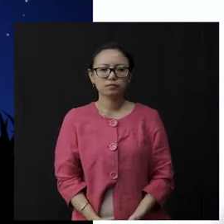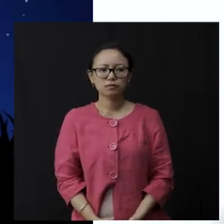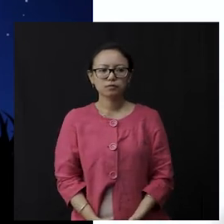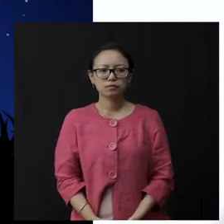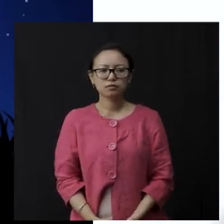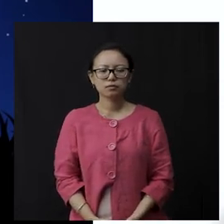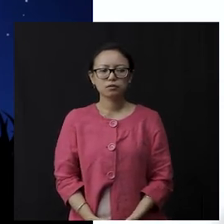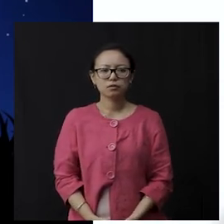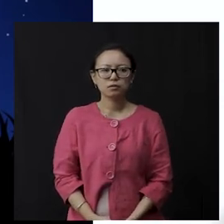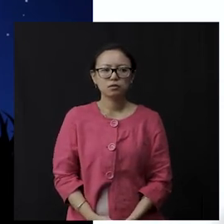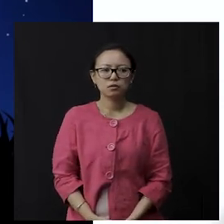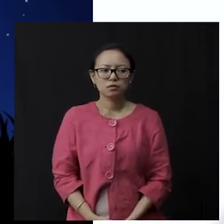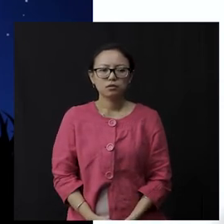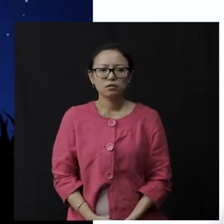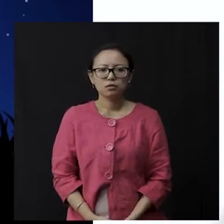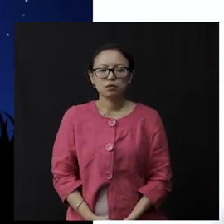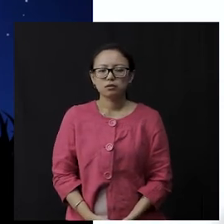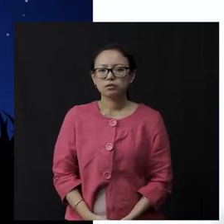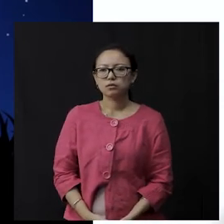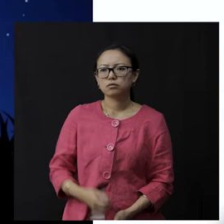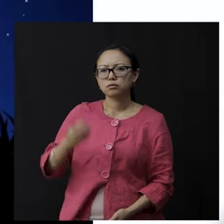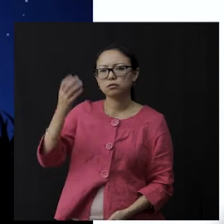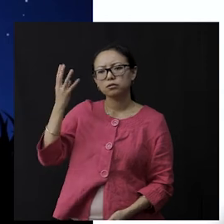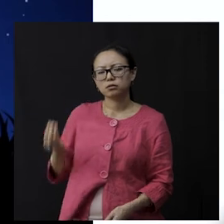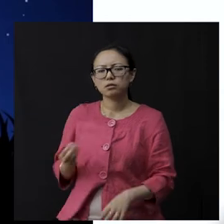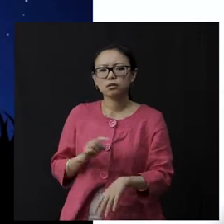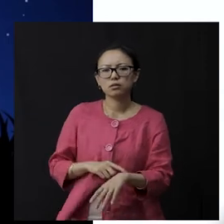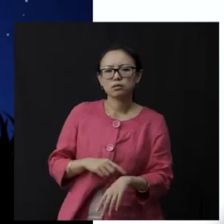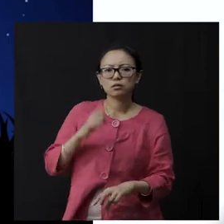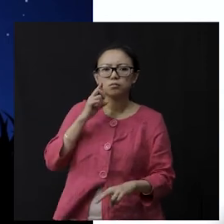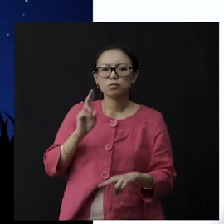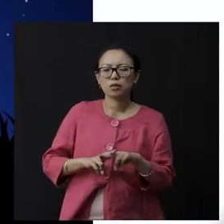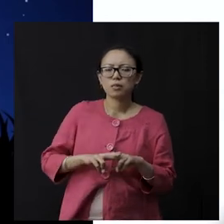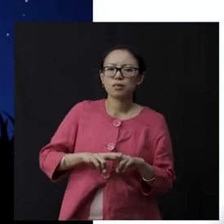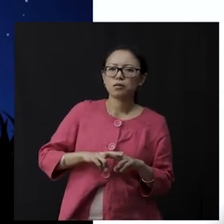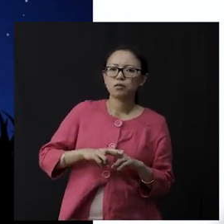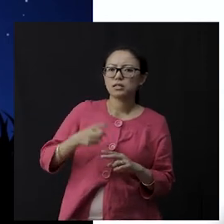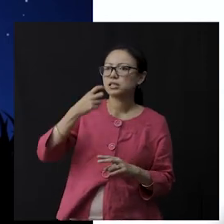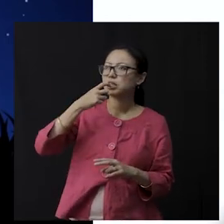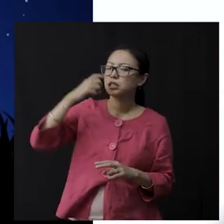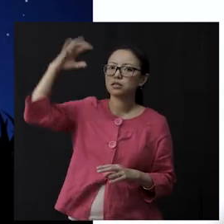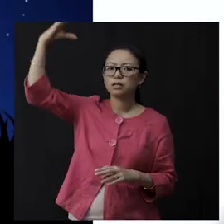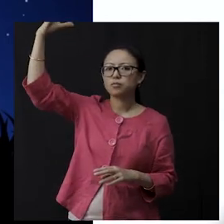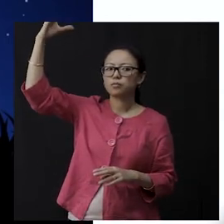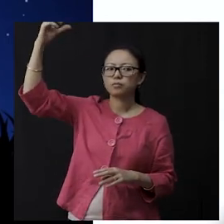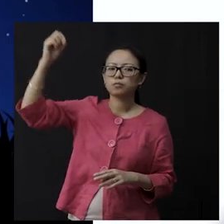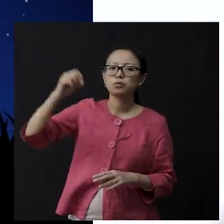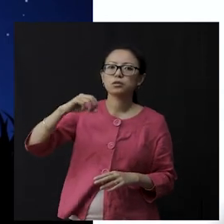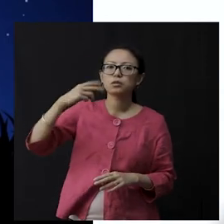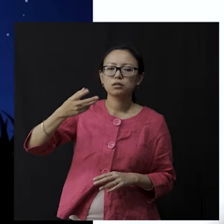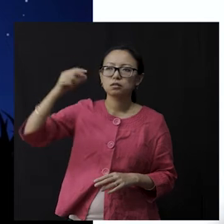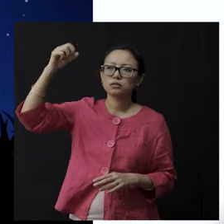when at night, when there is a moon in the sky, then it is very bright. Sometimes just like at daytime, it is bright when the moon is full, when the moon